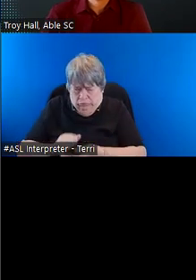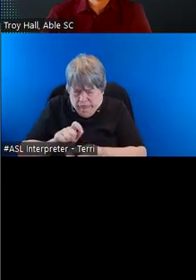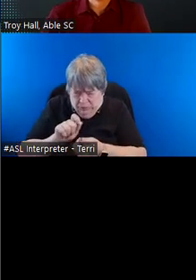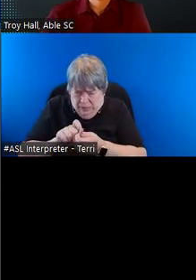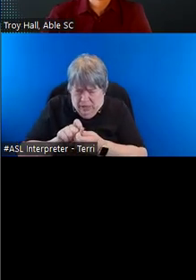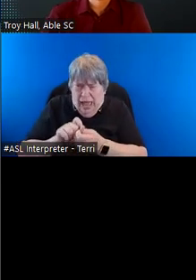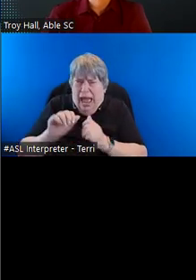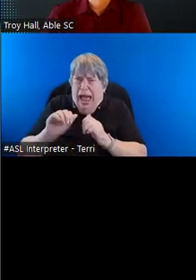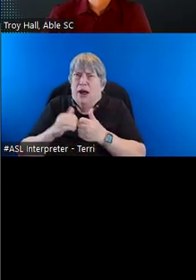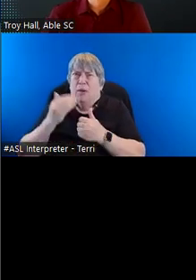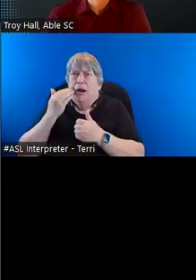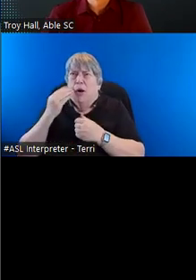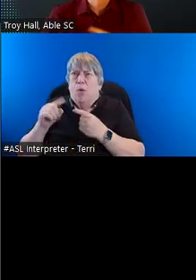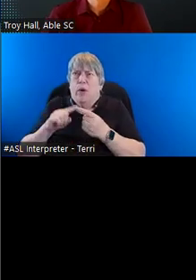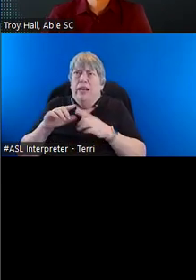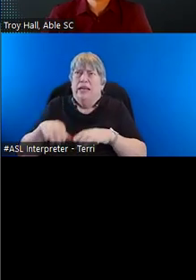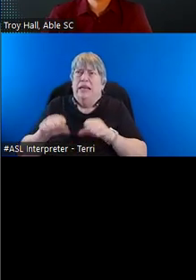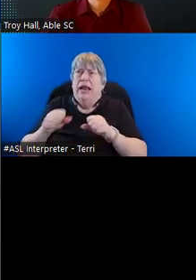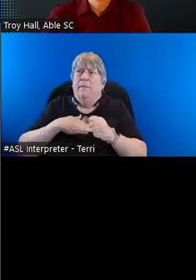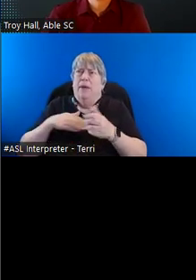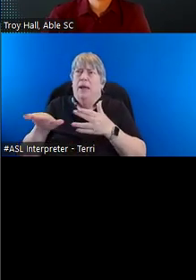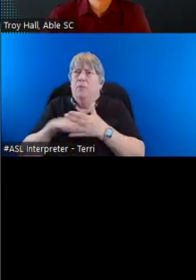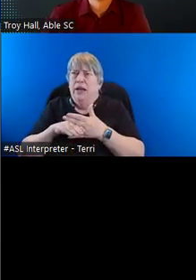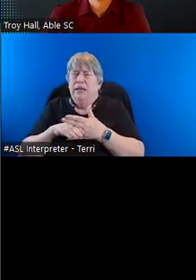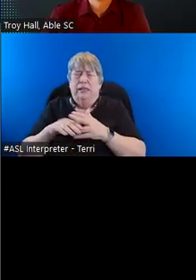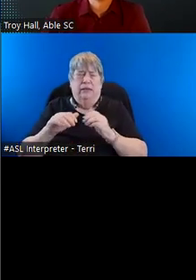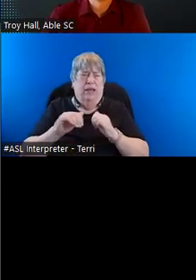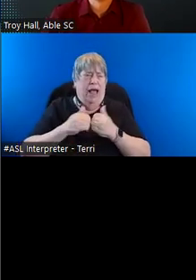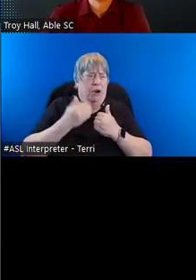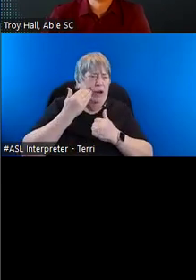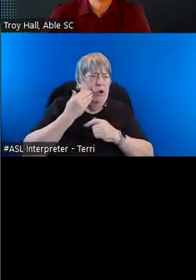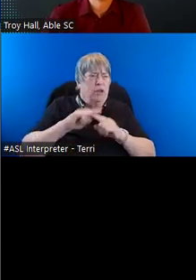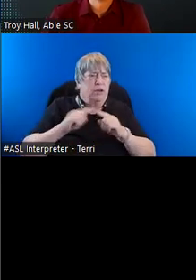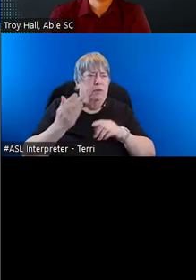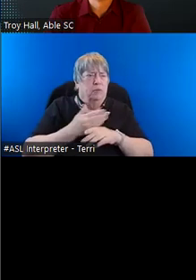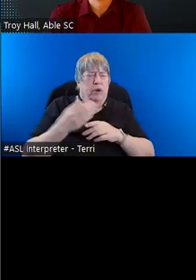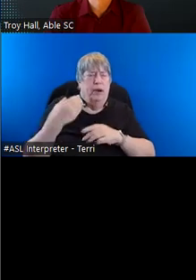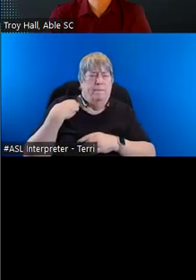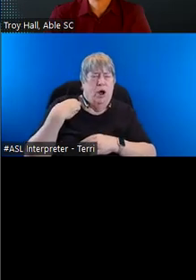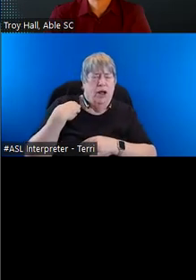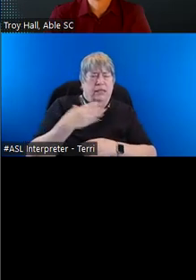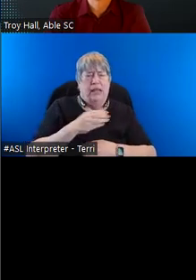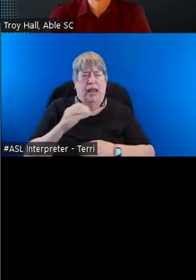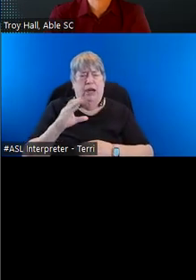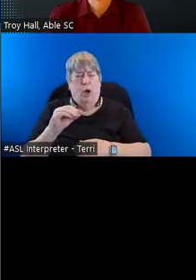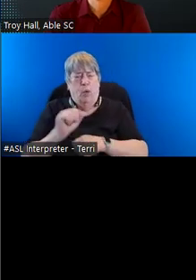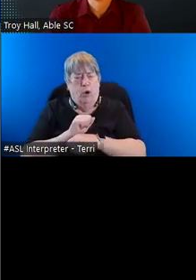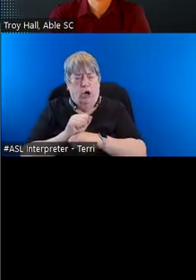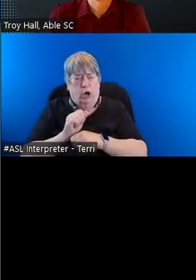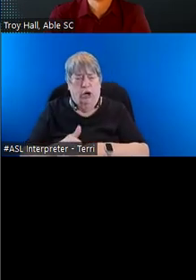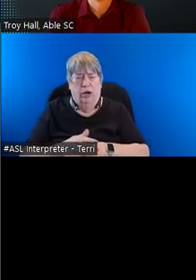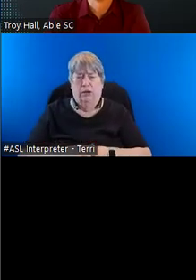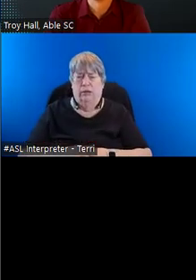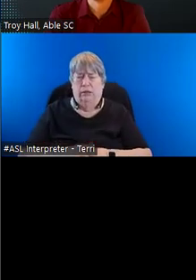my break? How do I know the difference between my boss and my coworker and what an appropriate relationship is, right? These